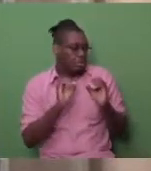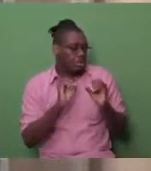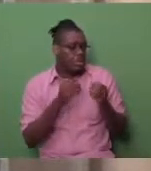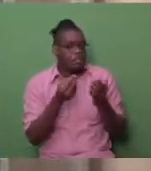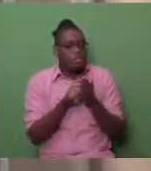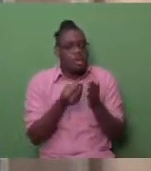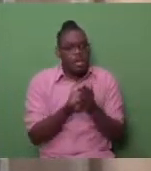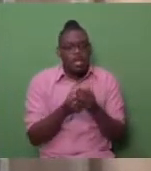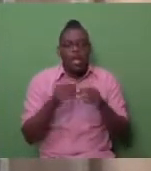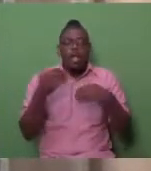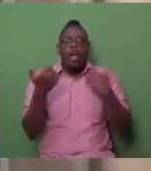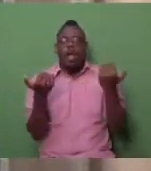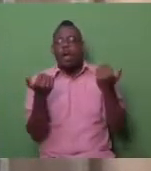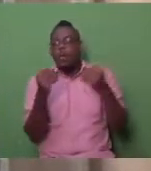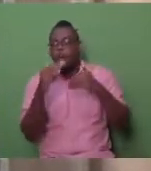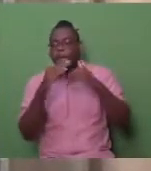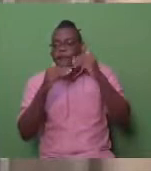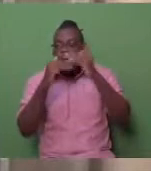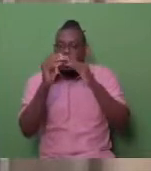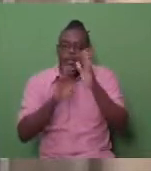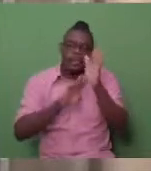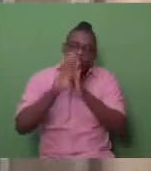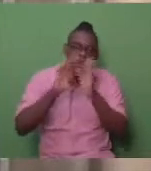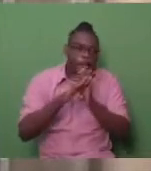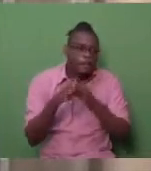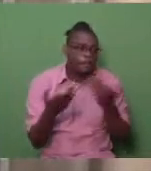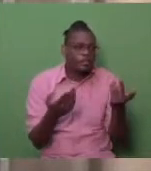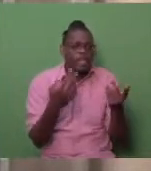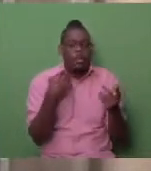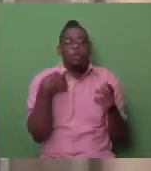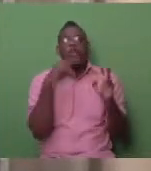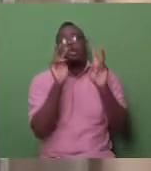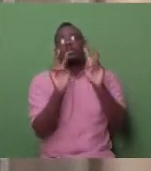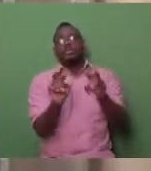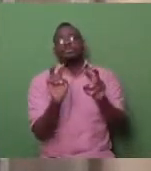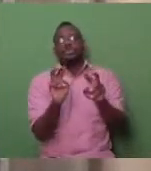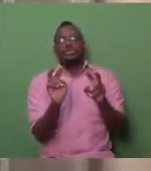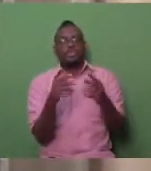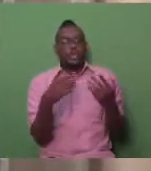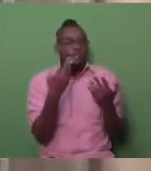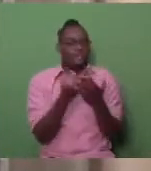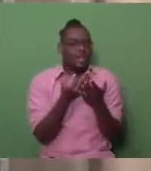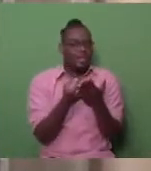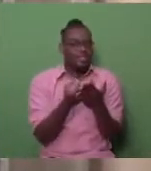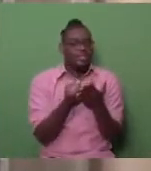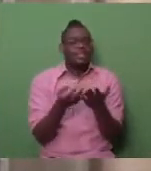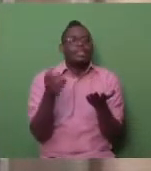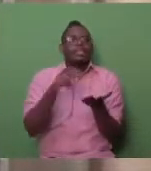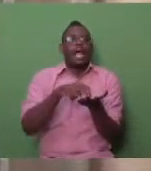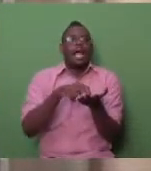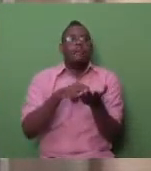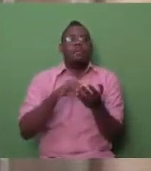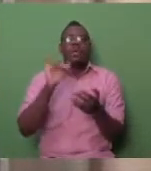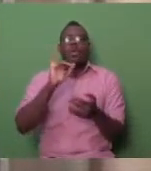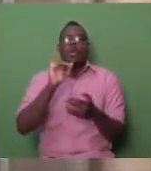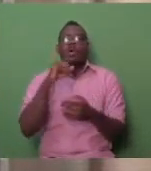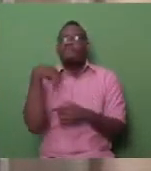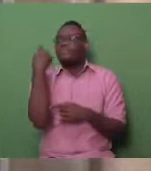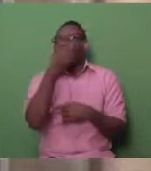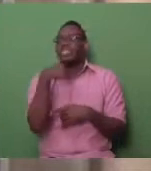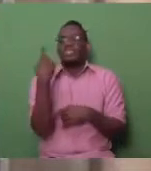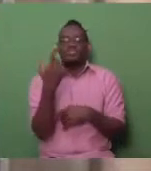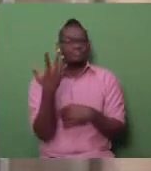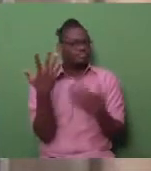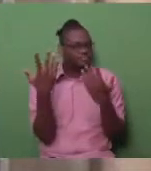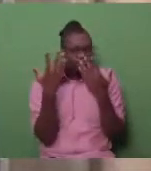straight face, as we say, in local parlance we would say, and he hit the copy and paste button when